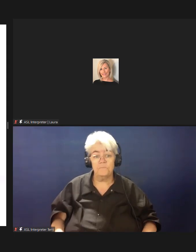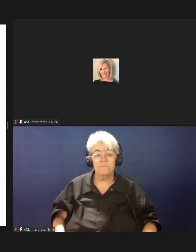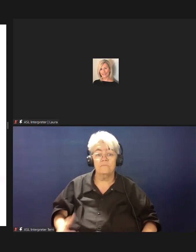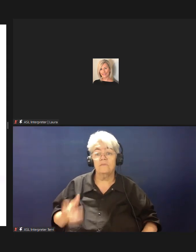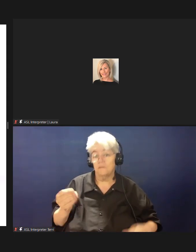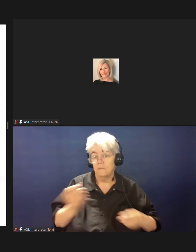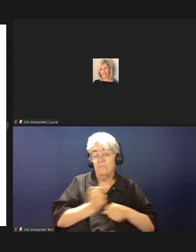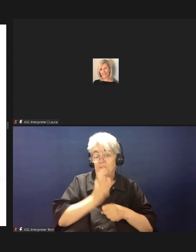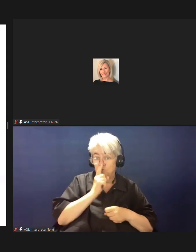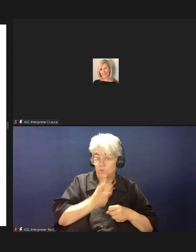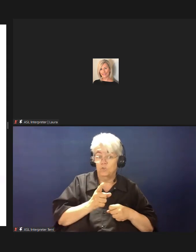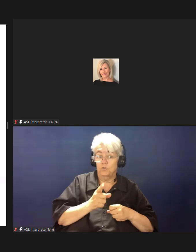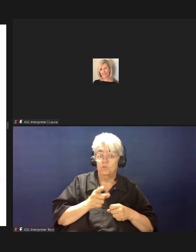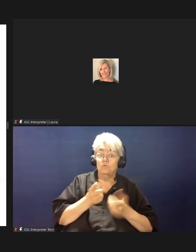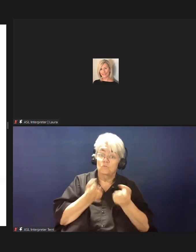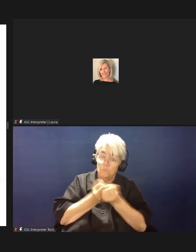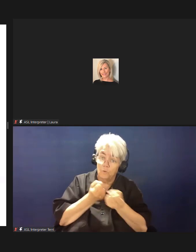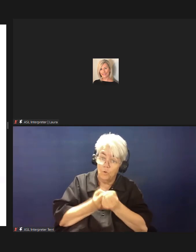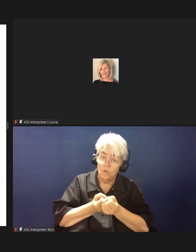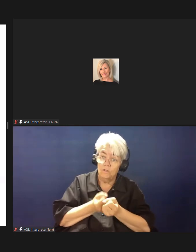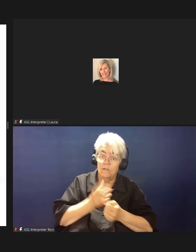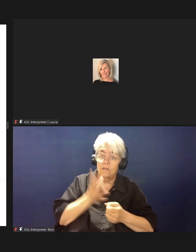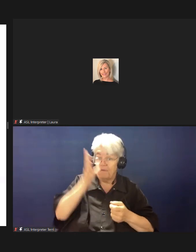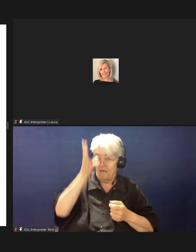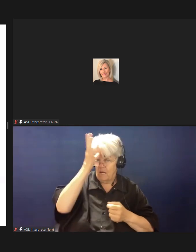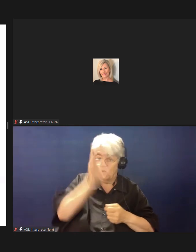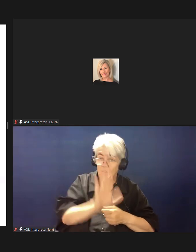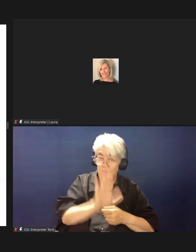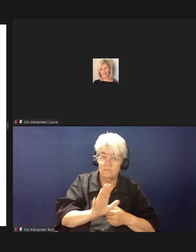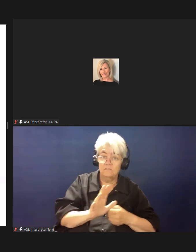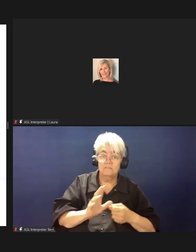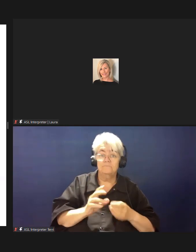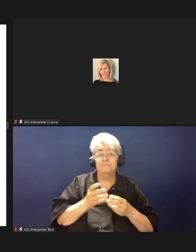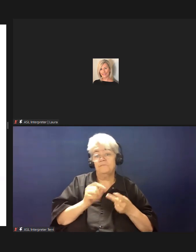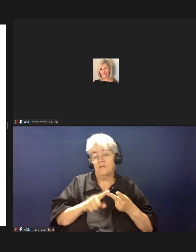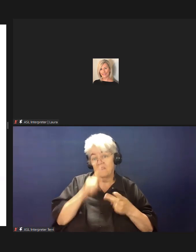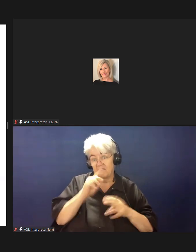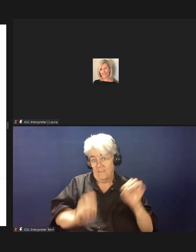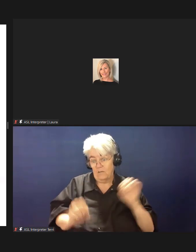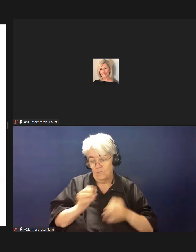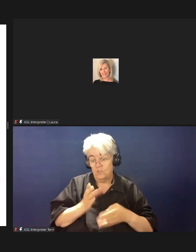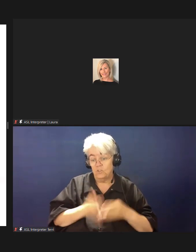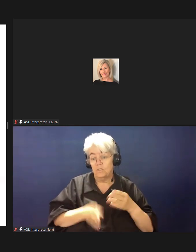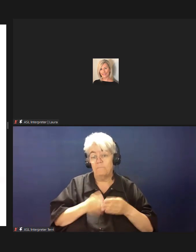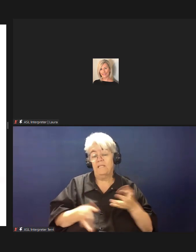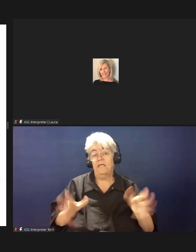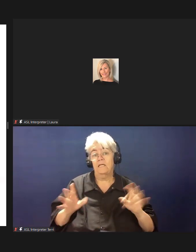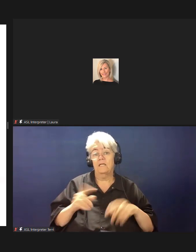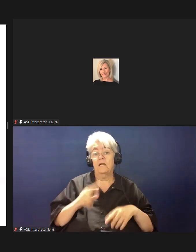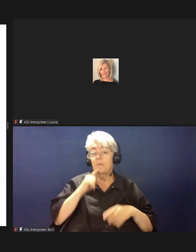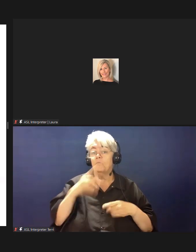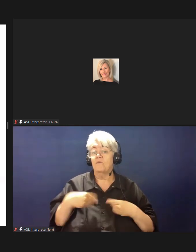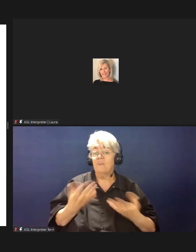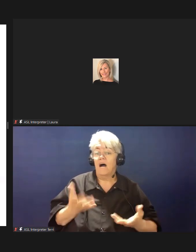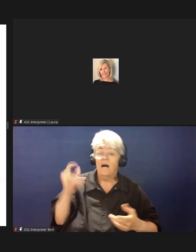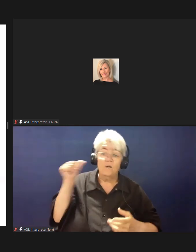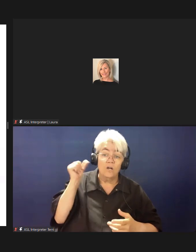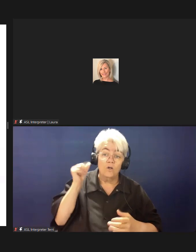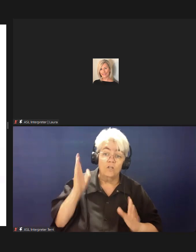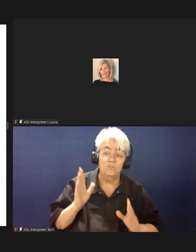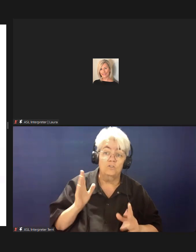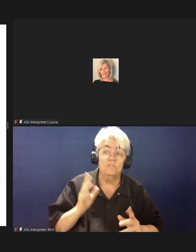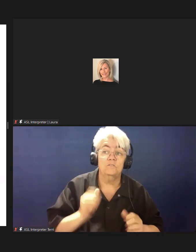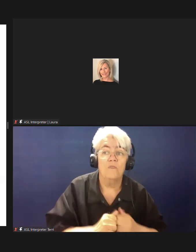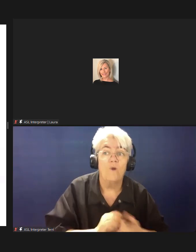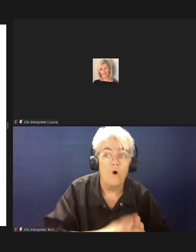sure then to support parents in audiological evaluation completed, to provide the audiologist with